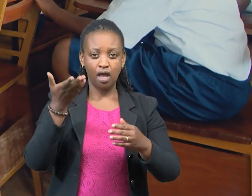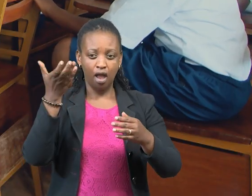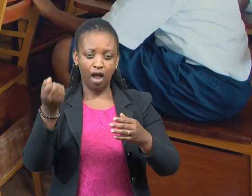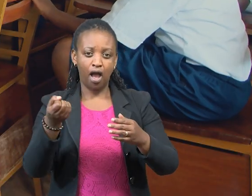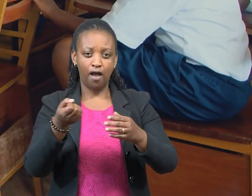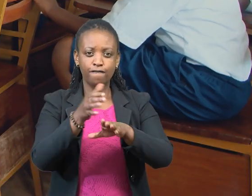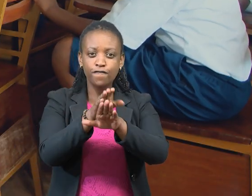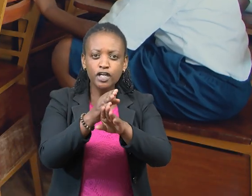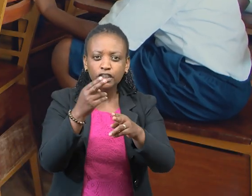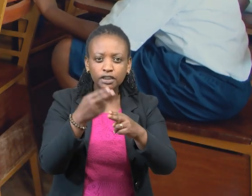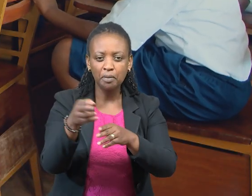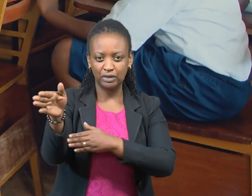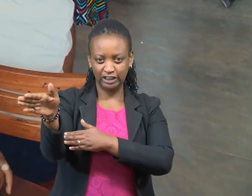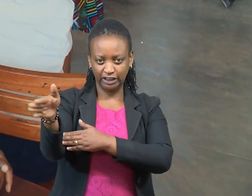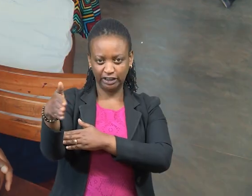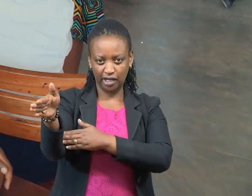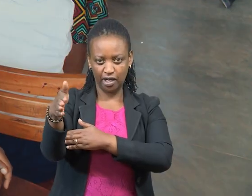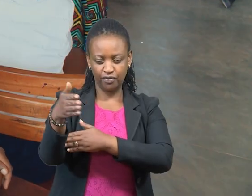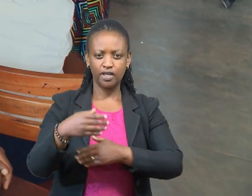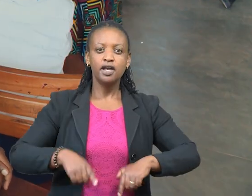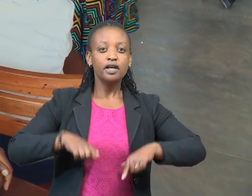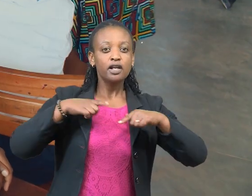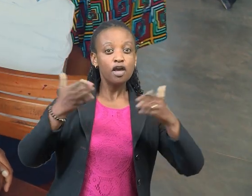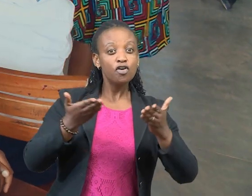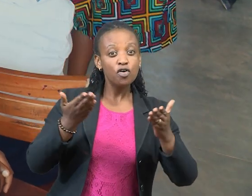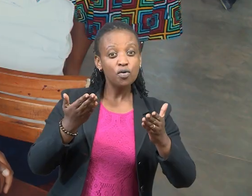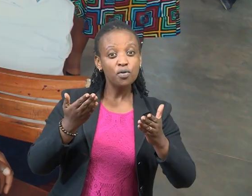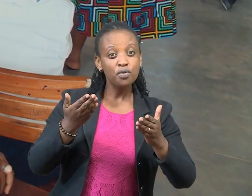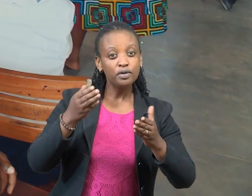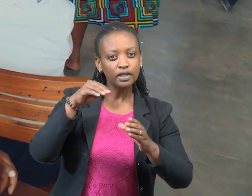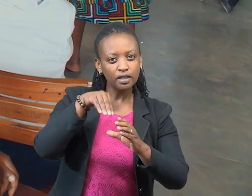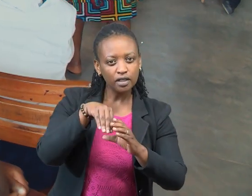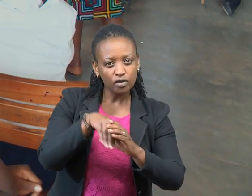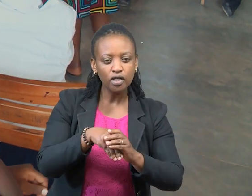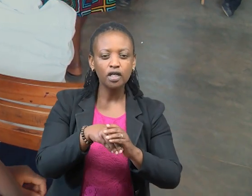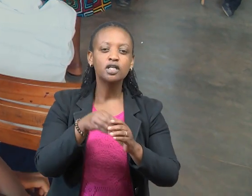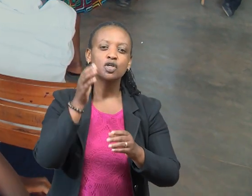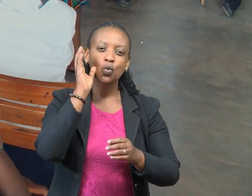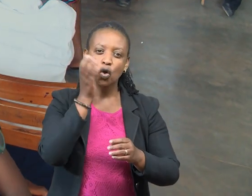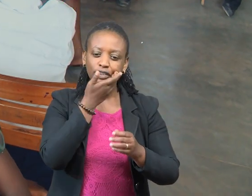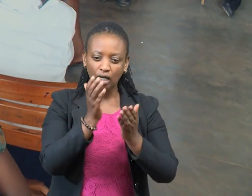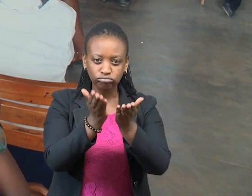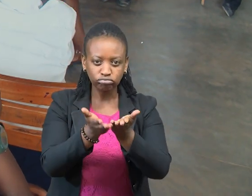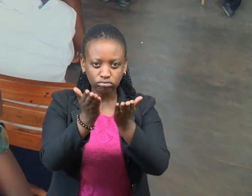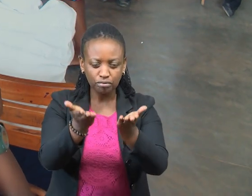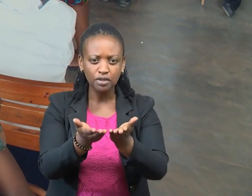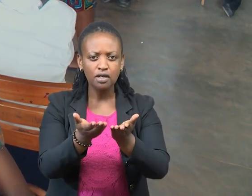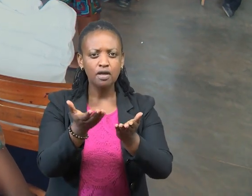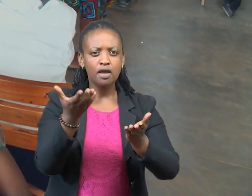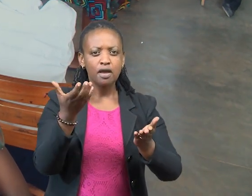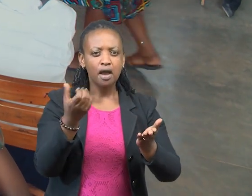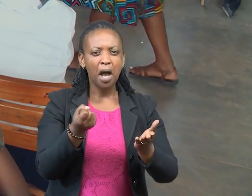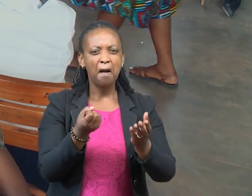there lived a fish named Shark. It lived in water.